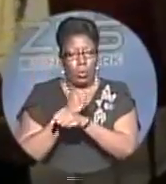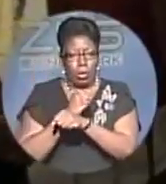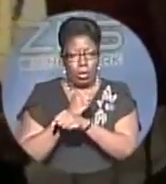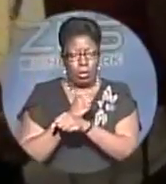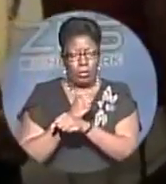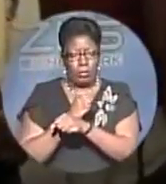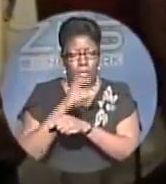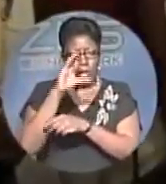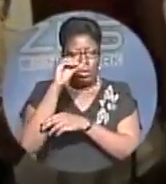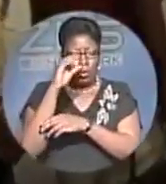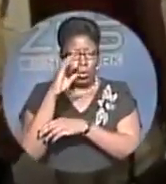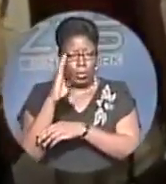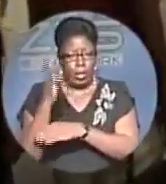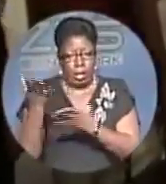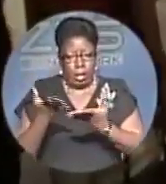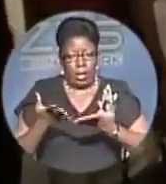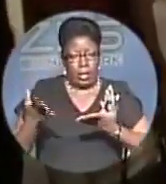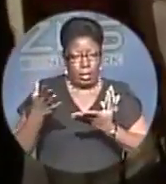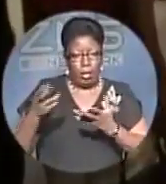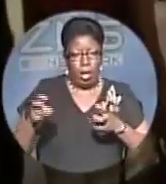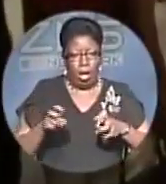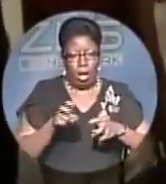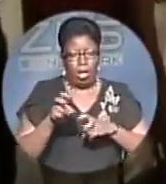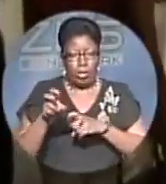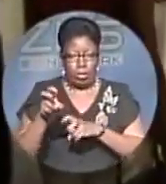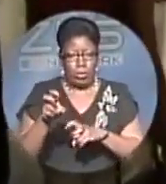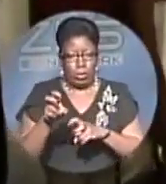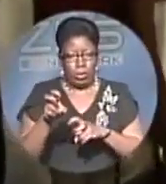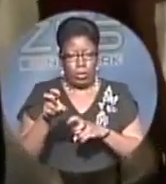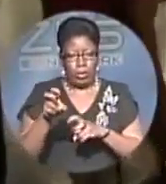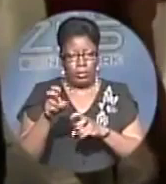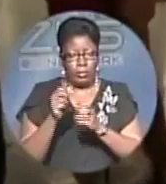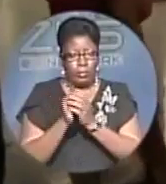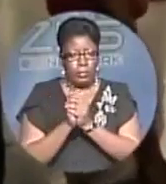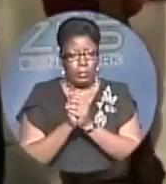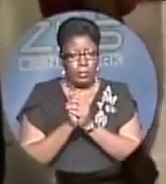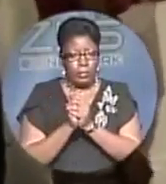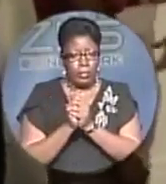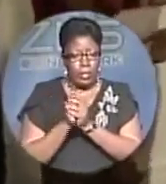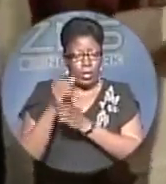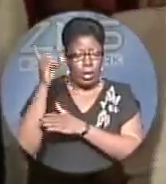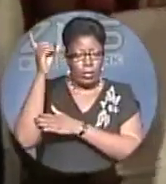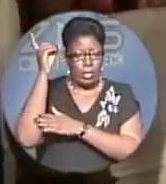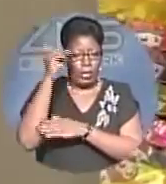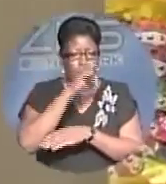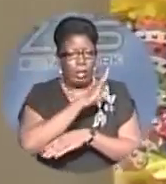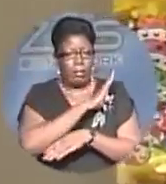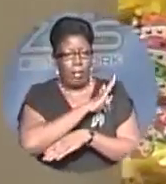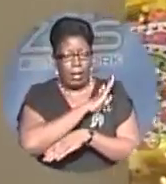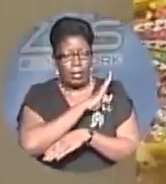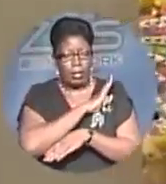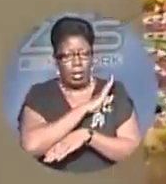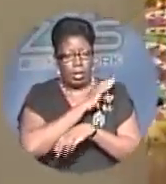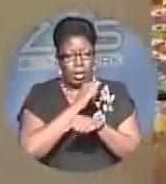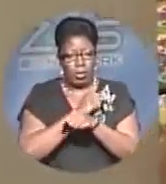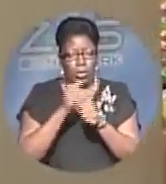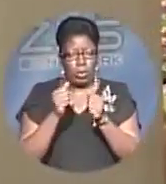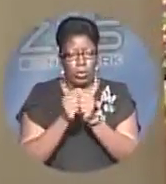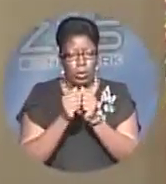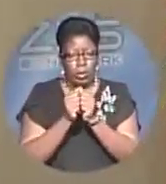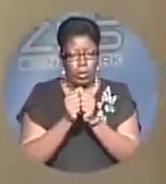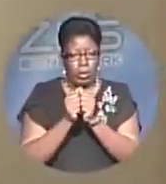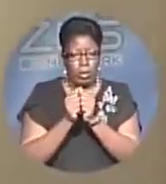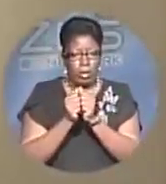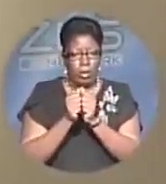College of the Bahamas students here getting the tour. One Family Chairman Magnus Darren Bastian has collaborated creatively with Jackson for